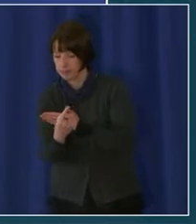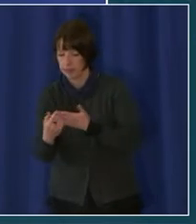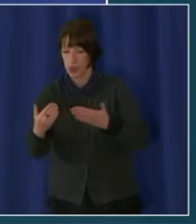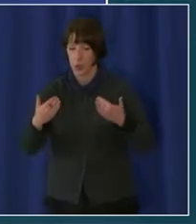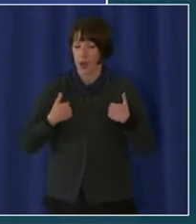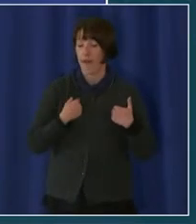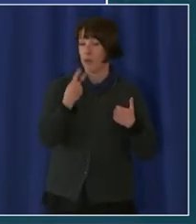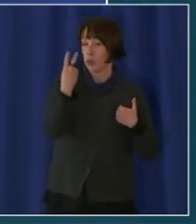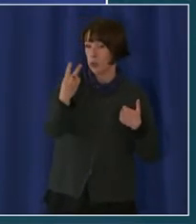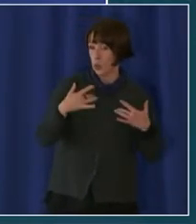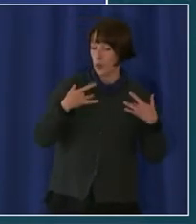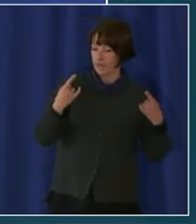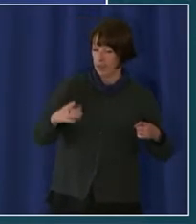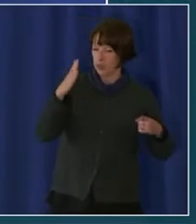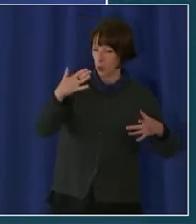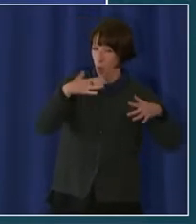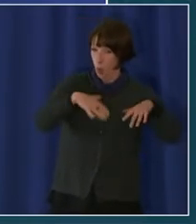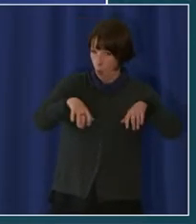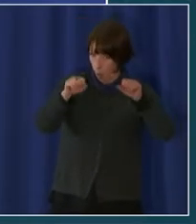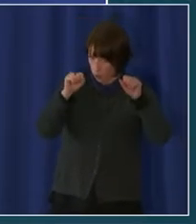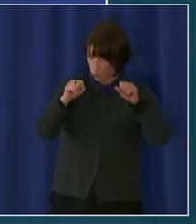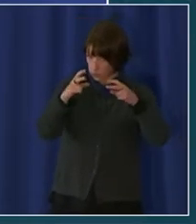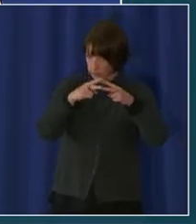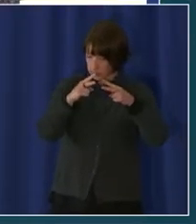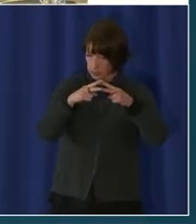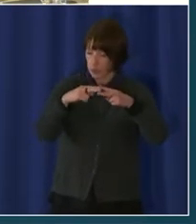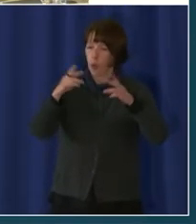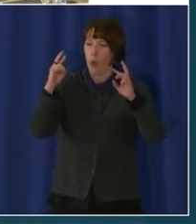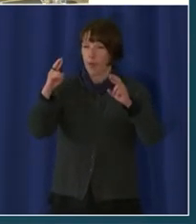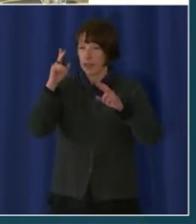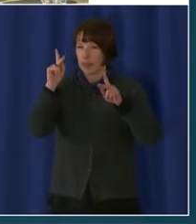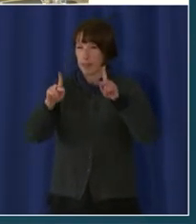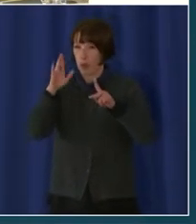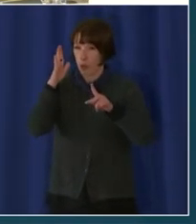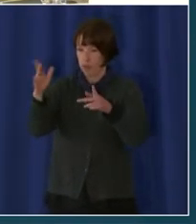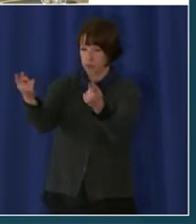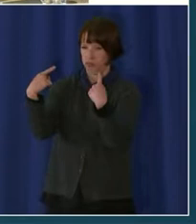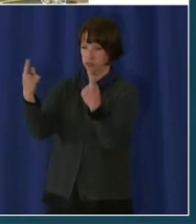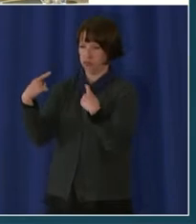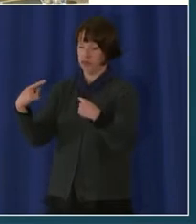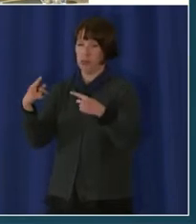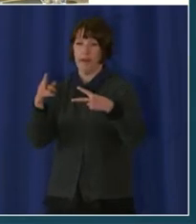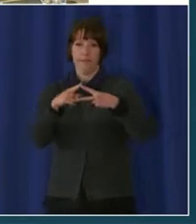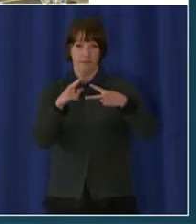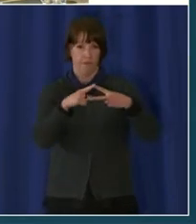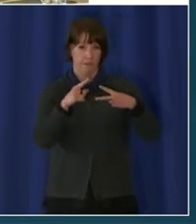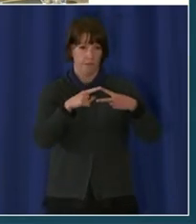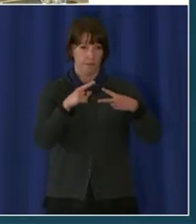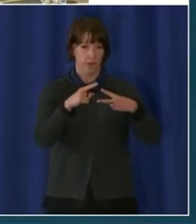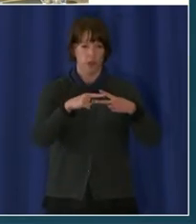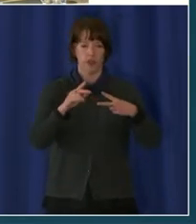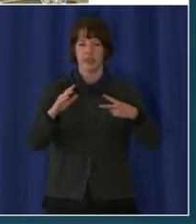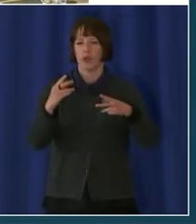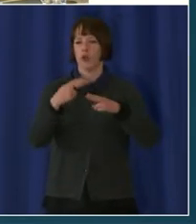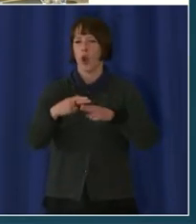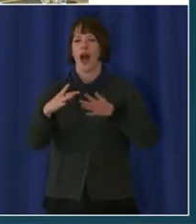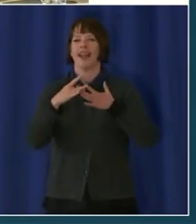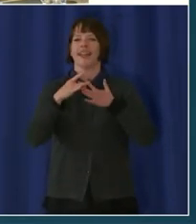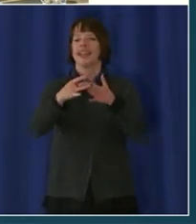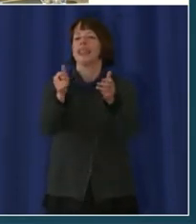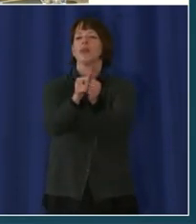events that we're going to be hosting and hoping to get folks to attend. The first one being our Leading with Pride